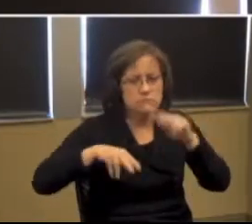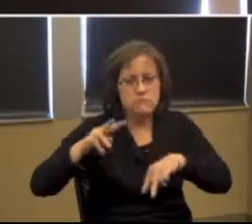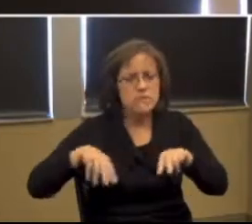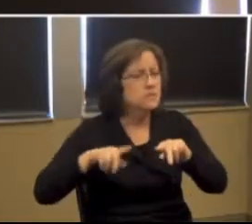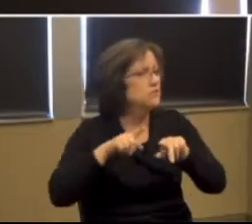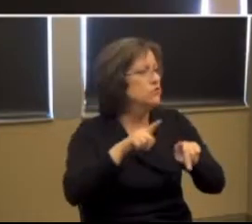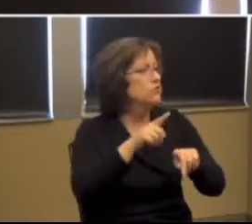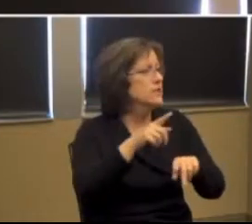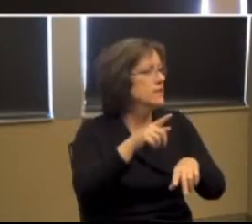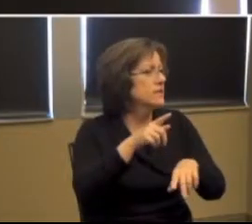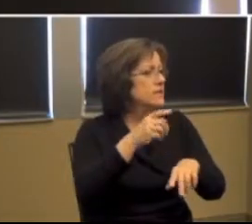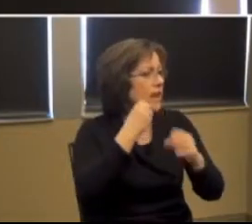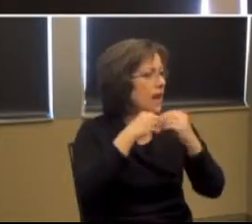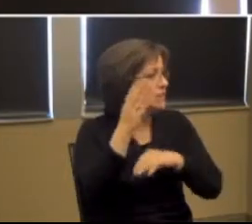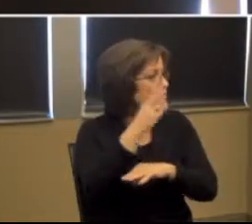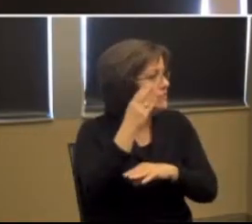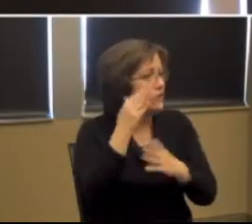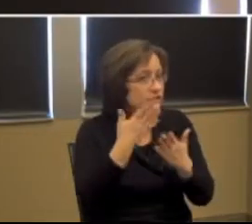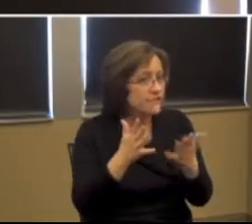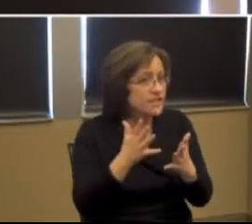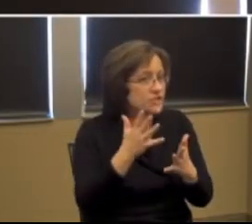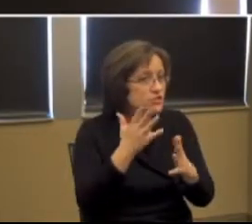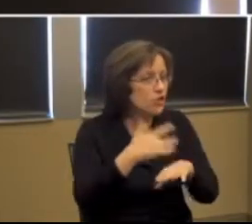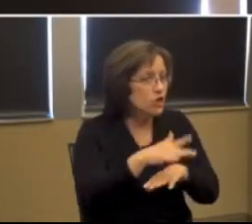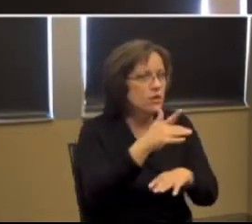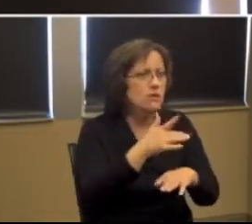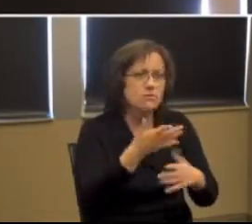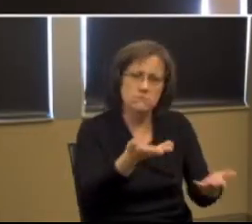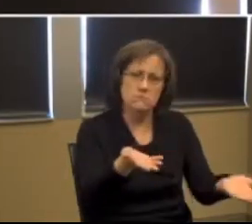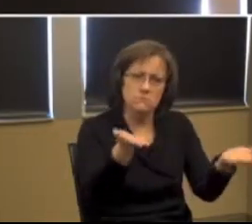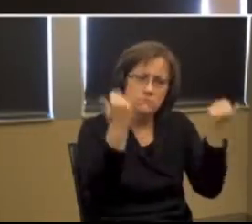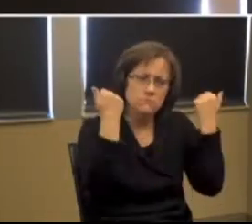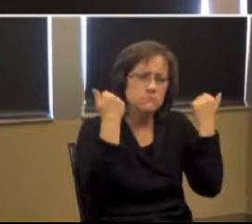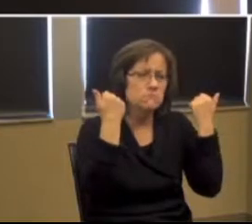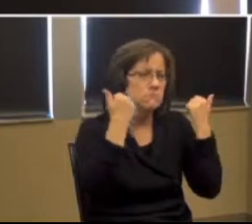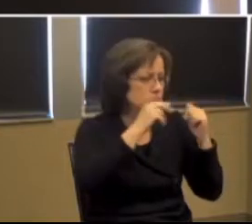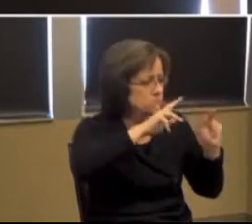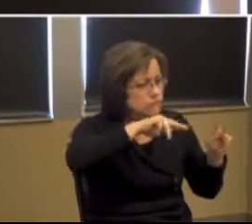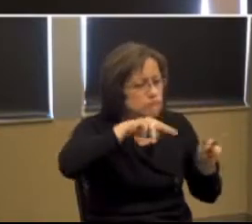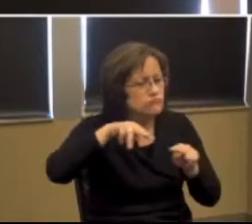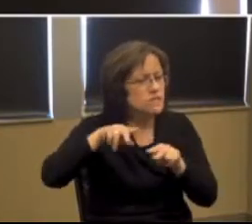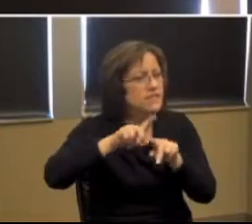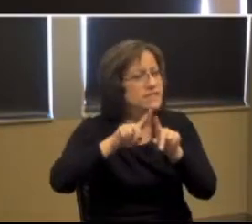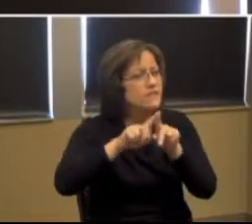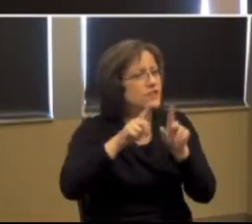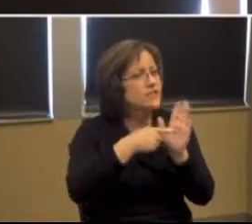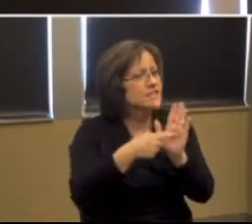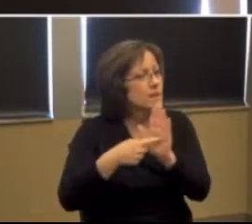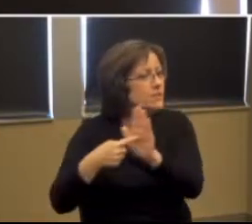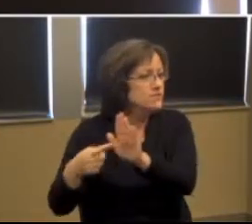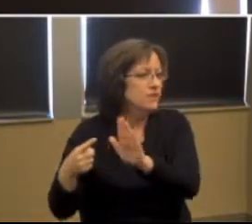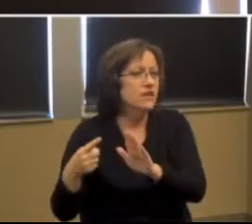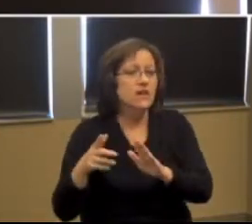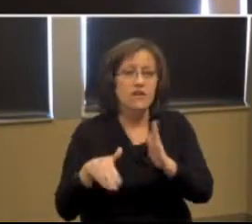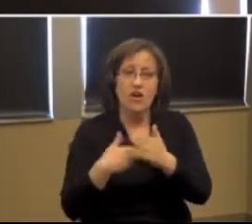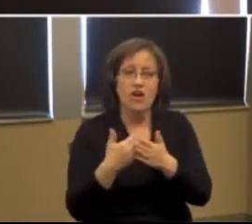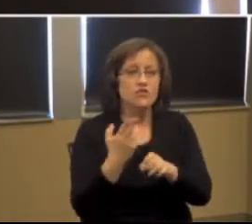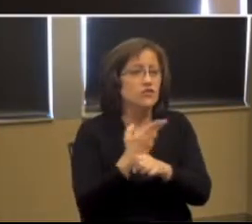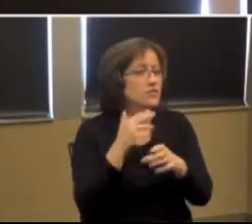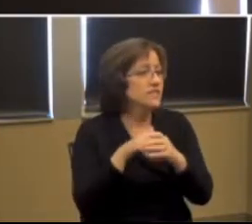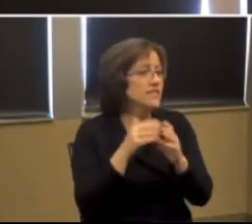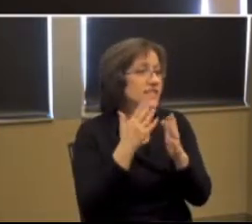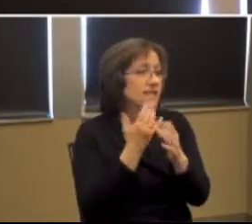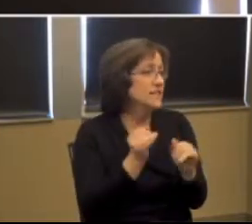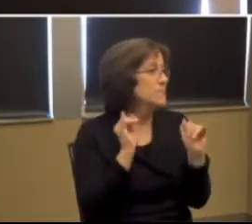stuff, but during lunch, if you get done a little bit earlier, I'd love for you to come up and just look at some of the different examples. These have all been used in independent